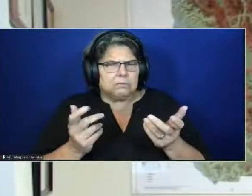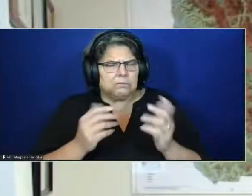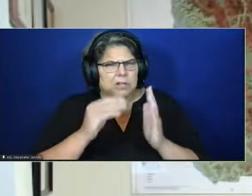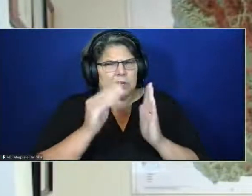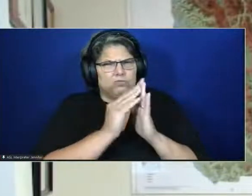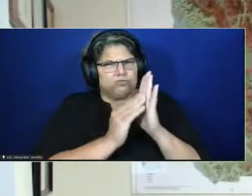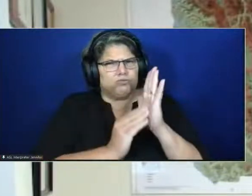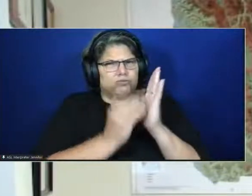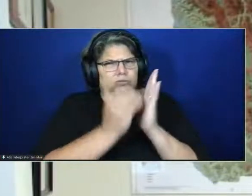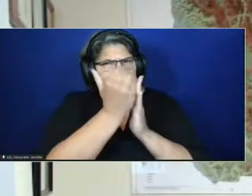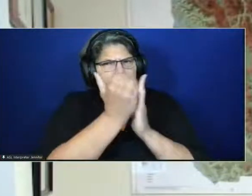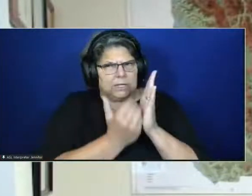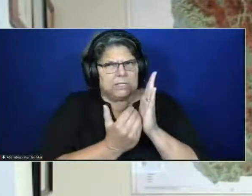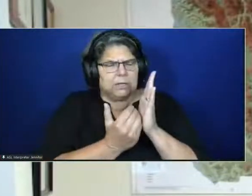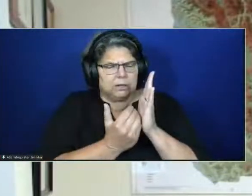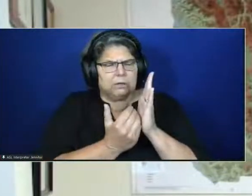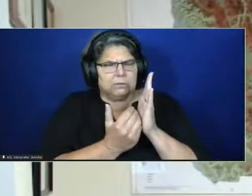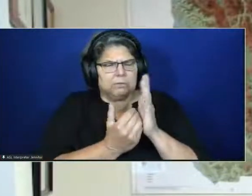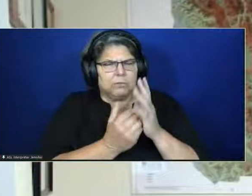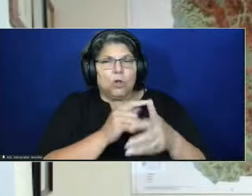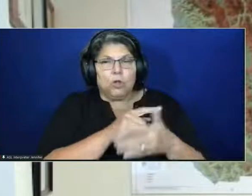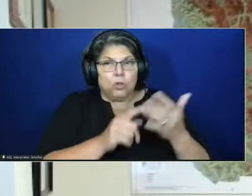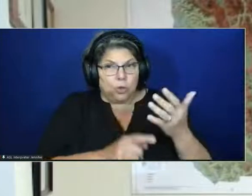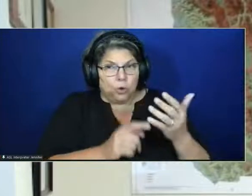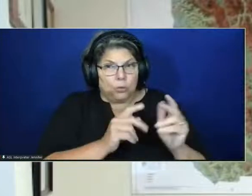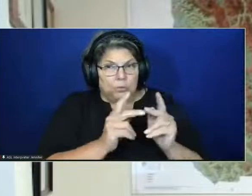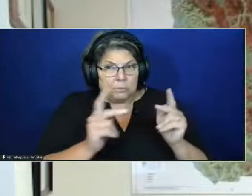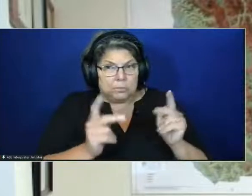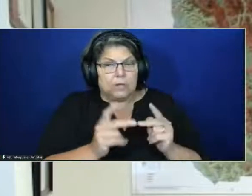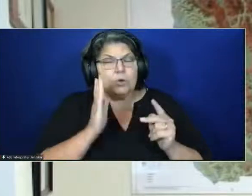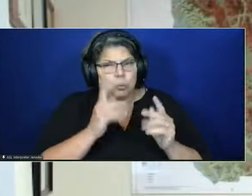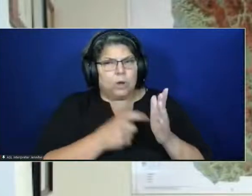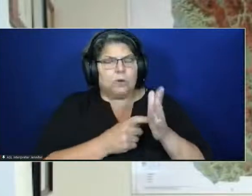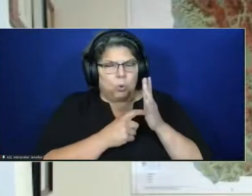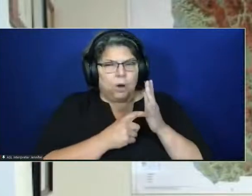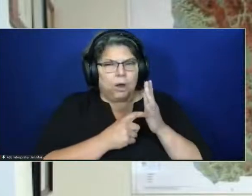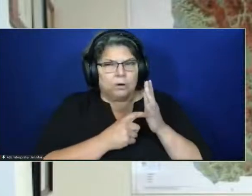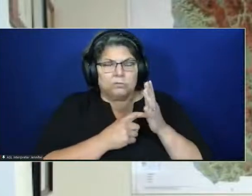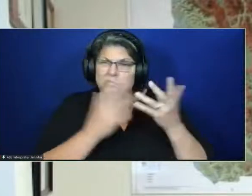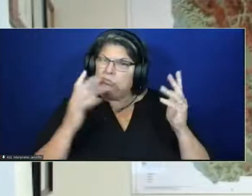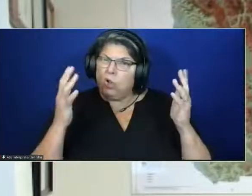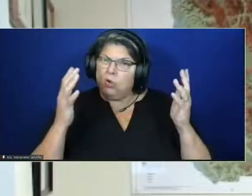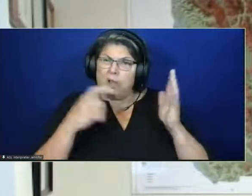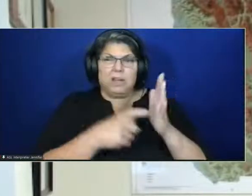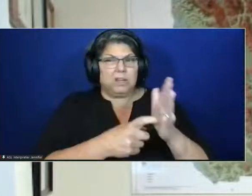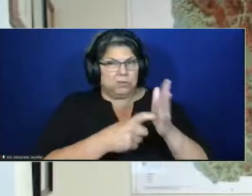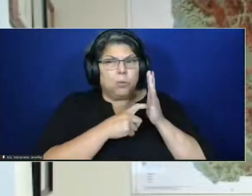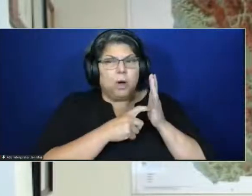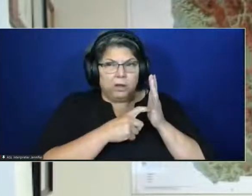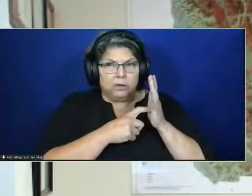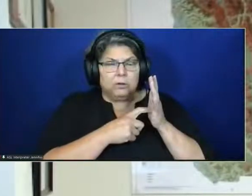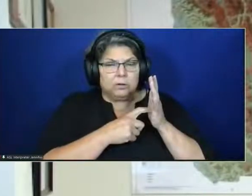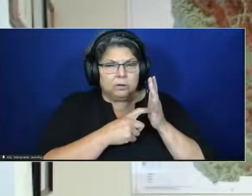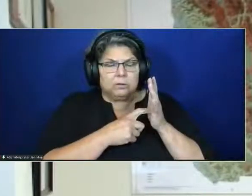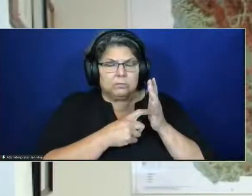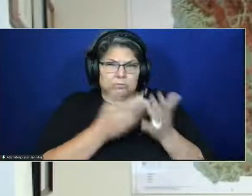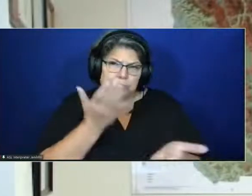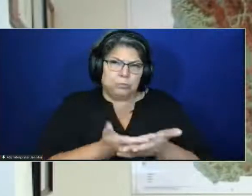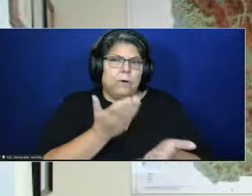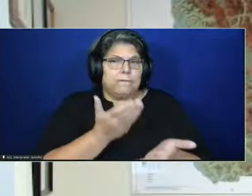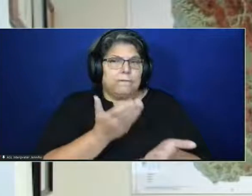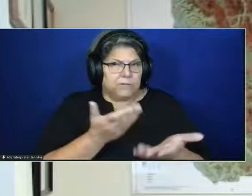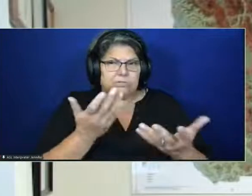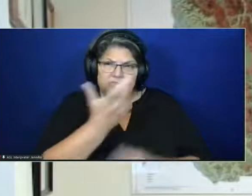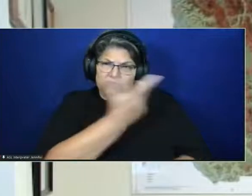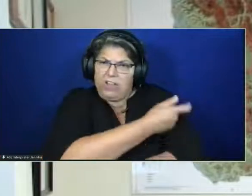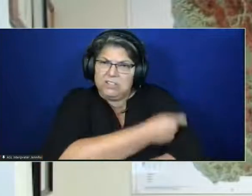listed, they will require and already are requiring verification of